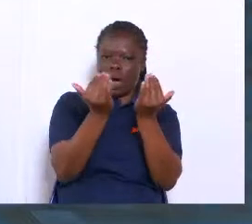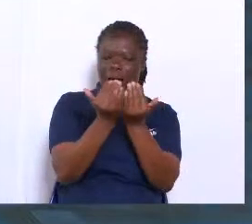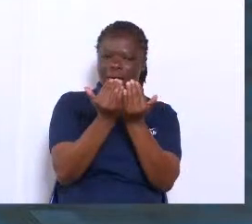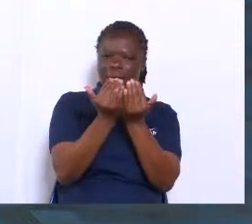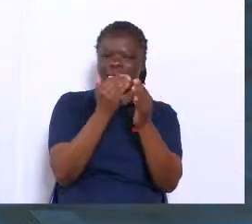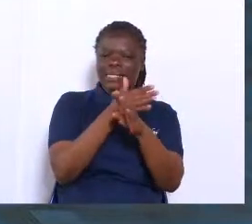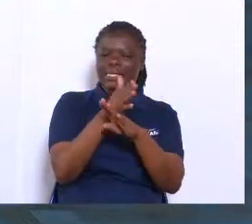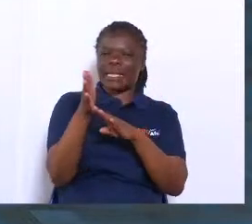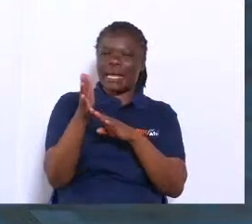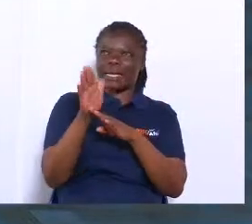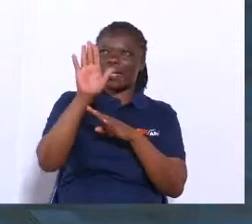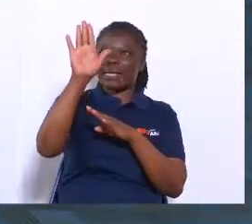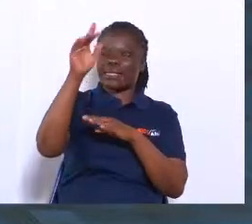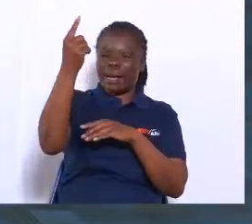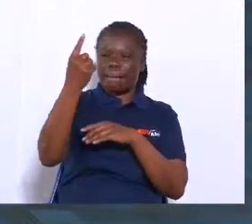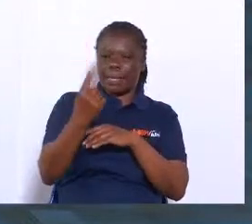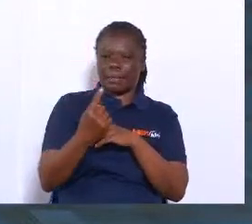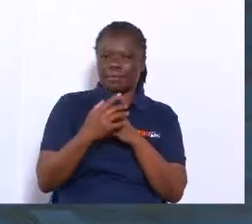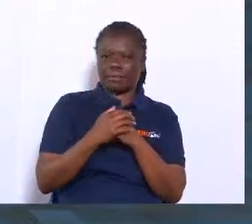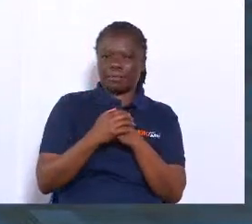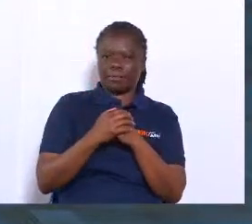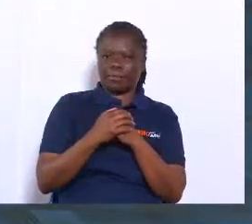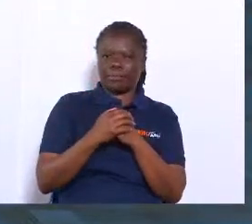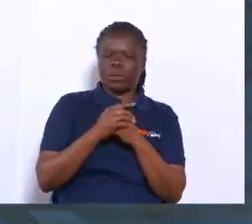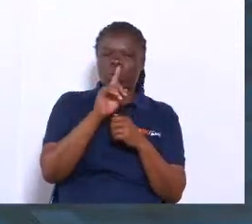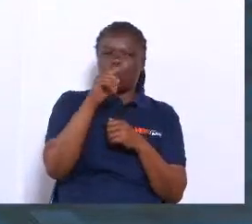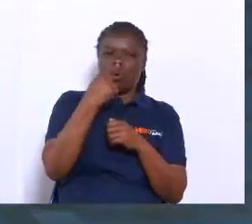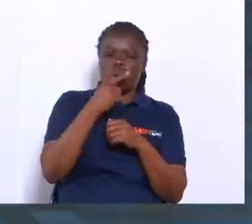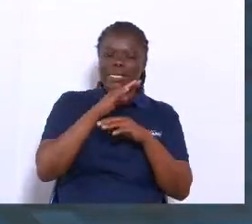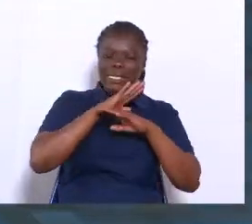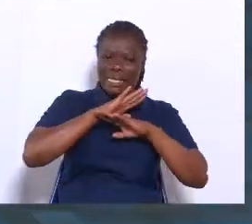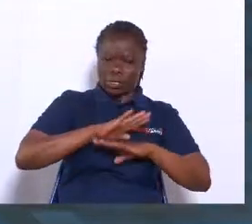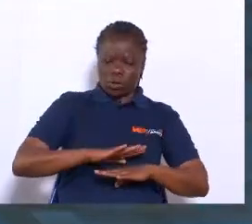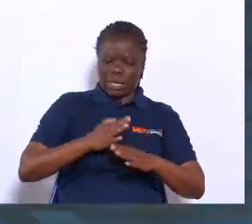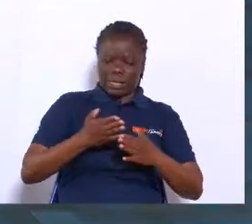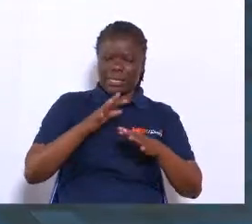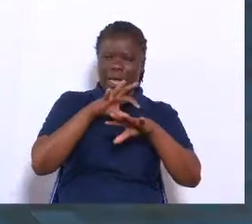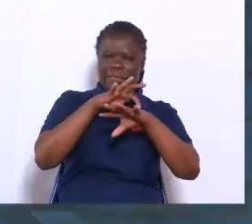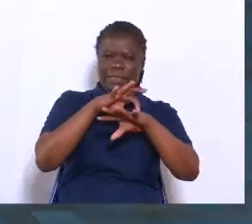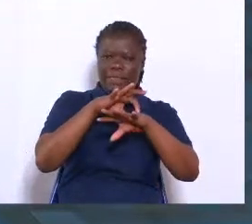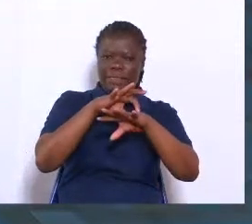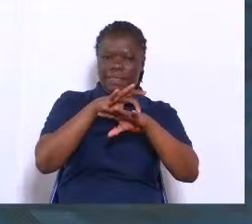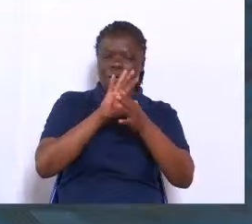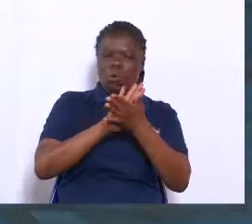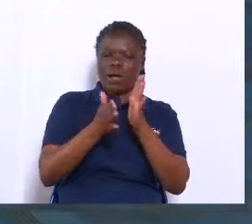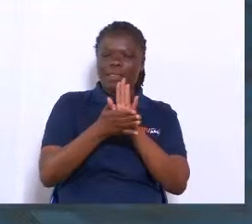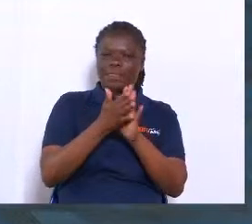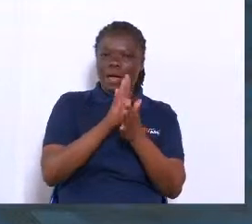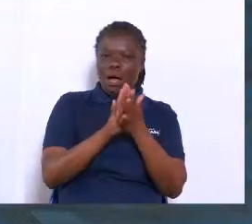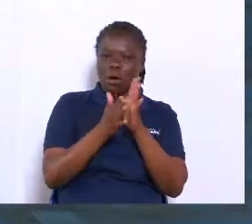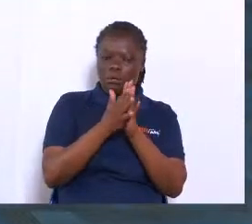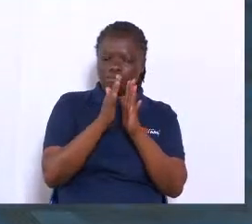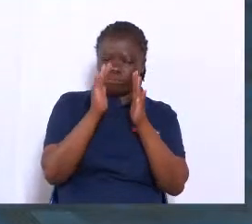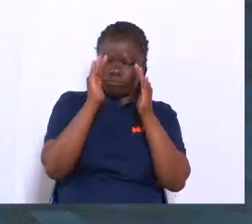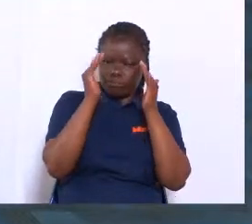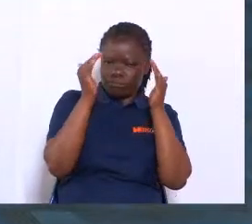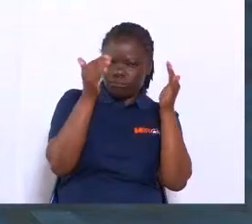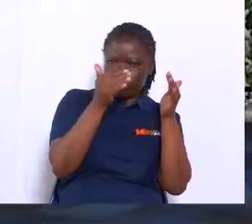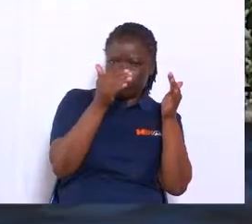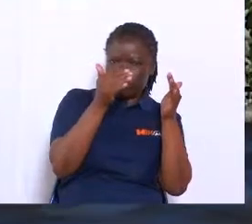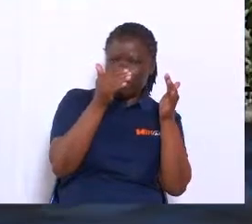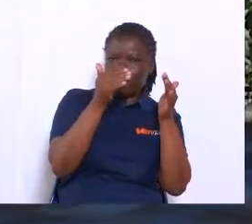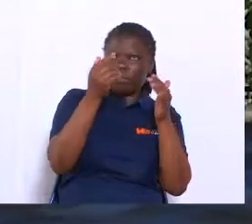coming? Who is it that settles down into this earth without regard for the coming of